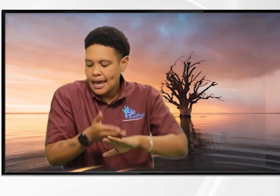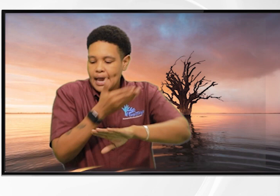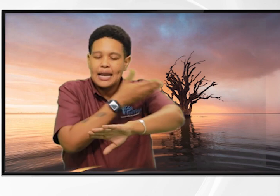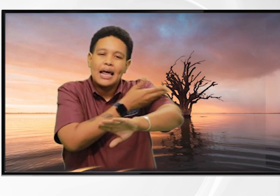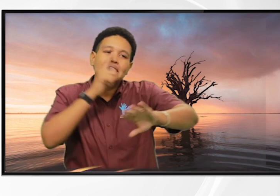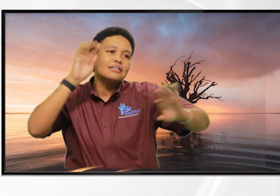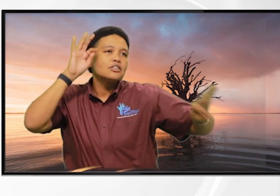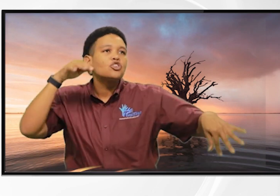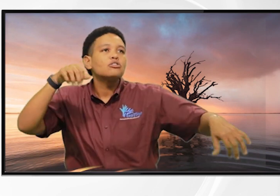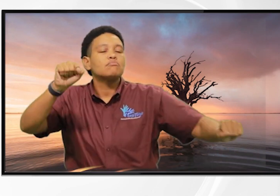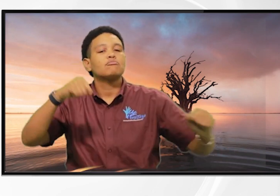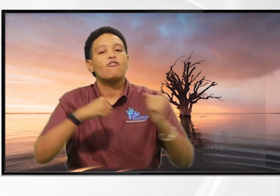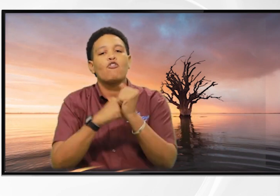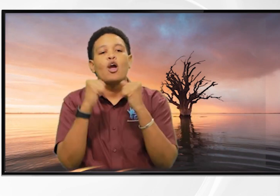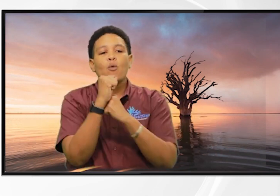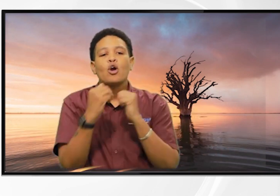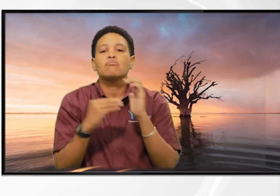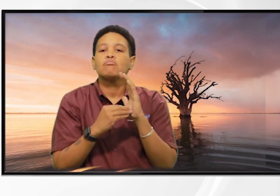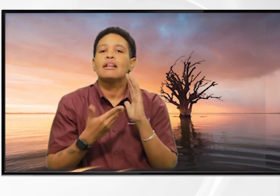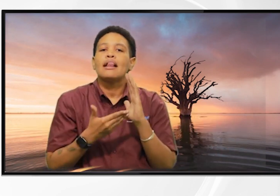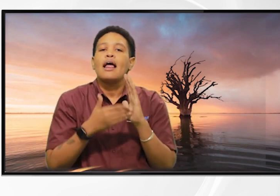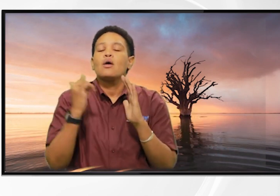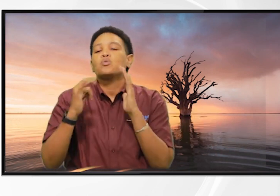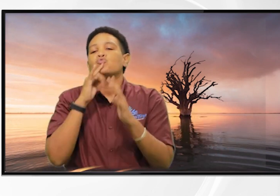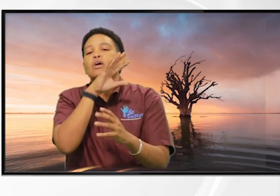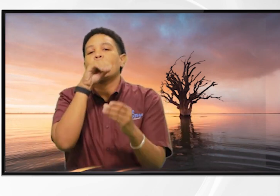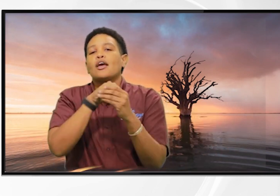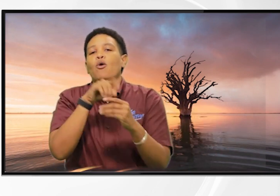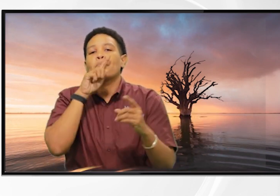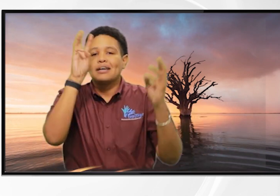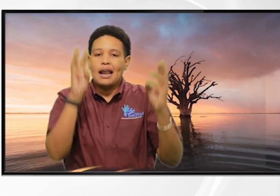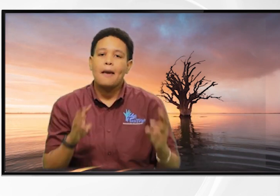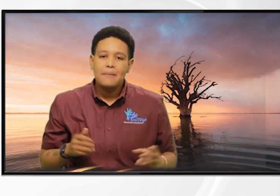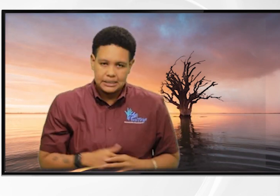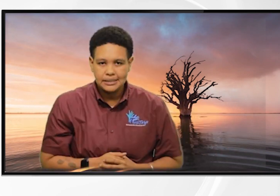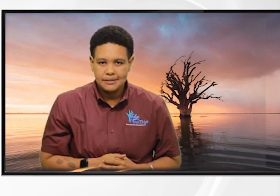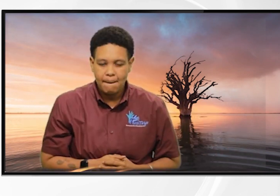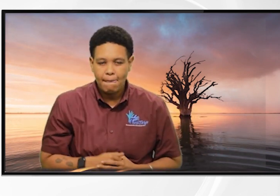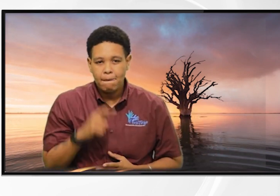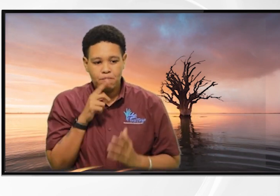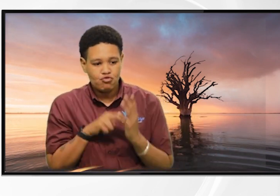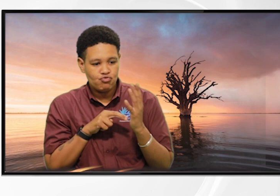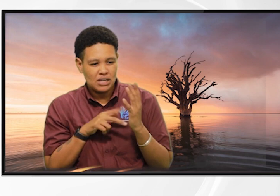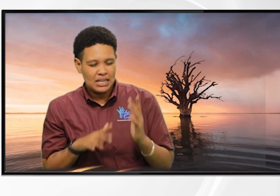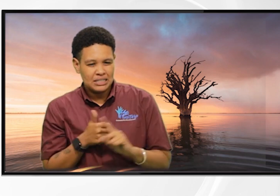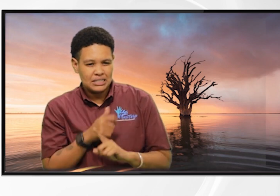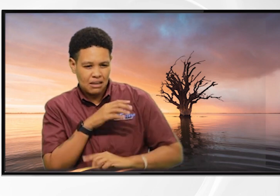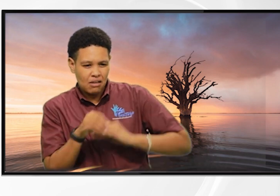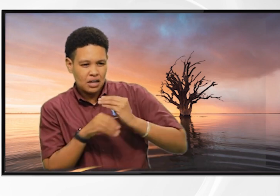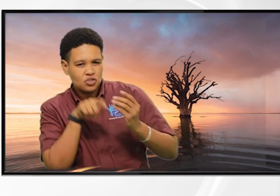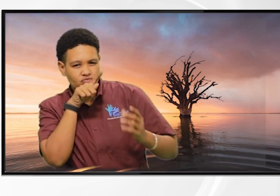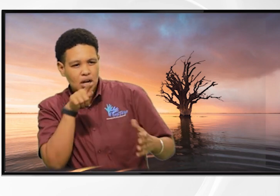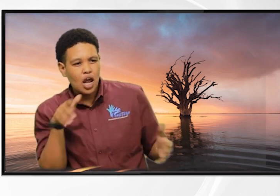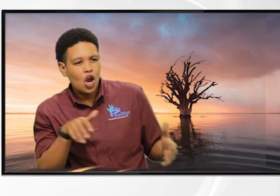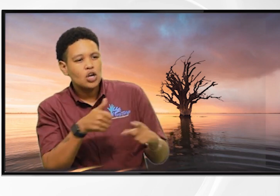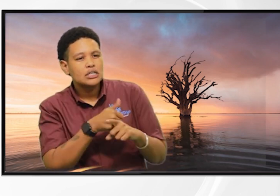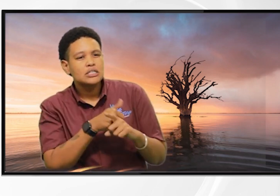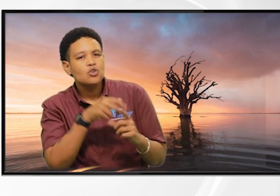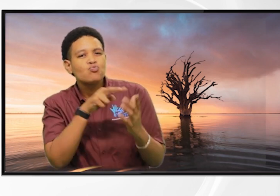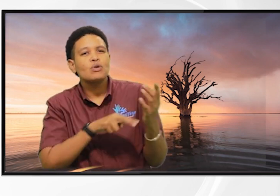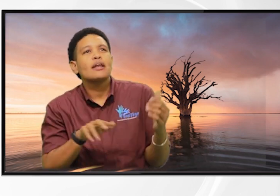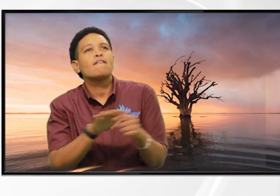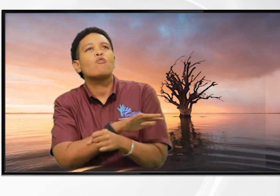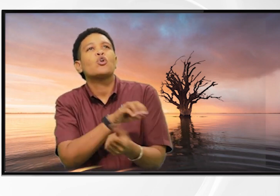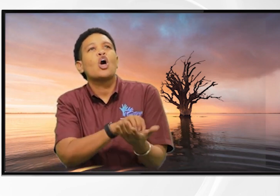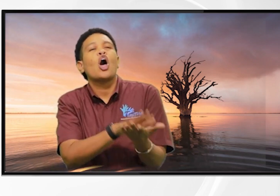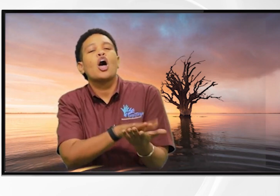enhanced decision-making framework that incorporates climate. The reader is, however, encouraged to read the full